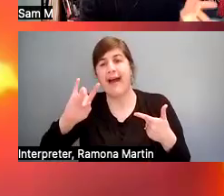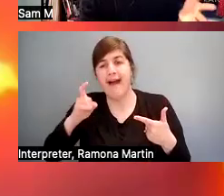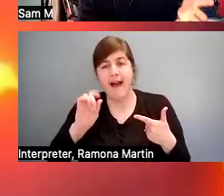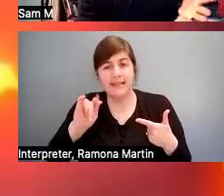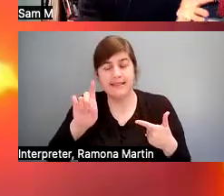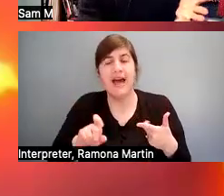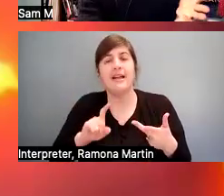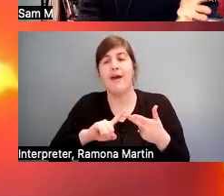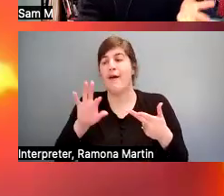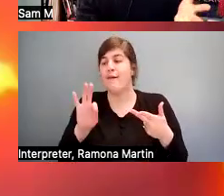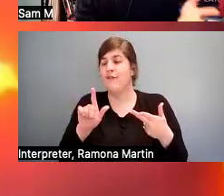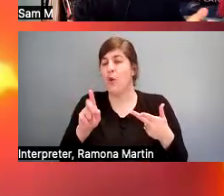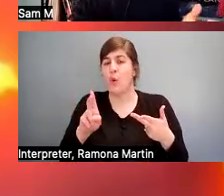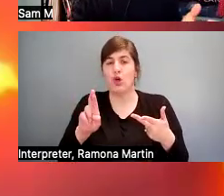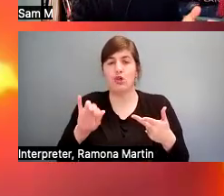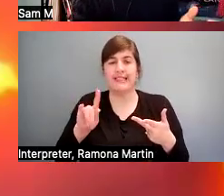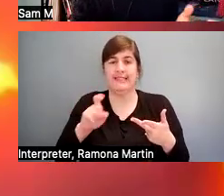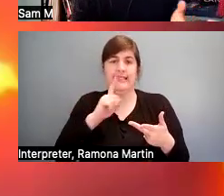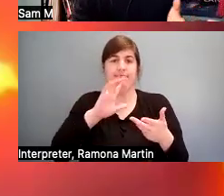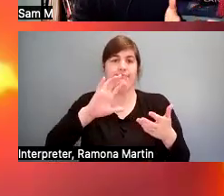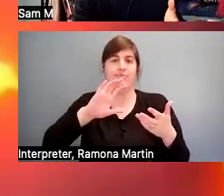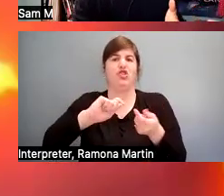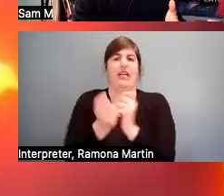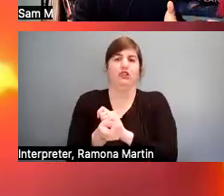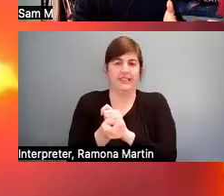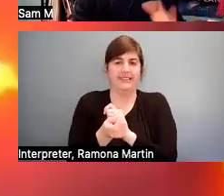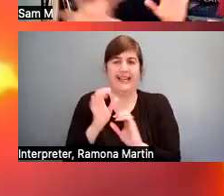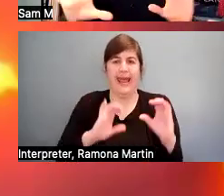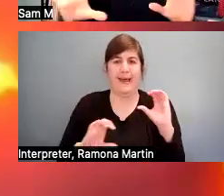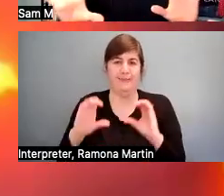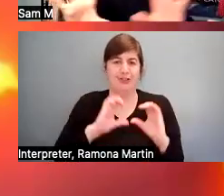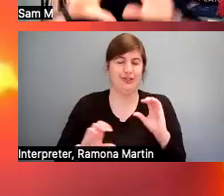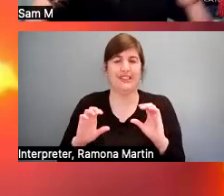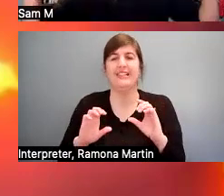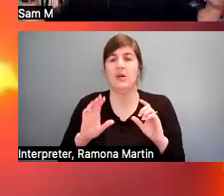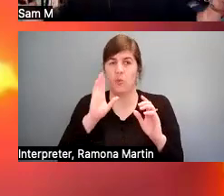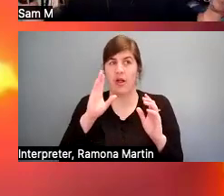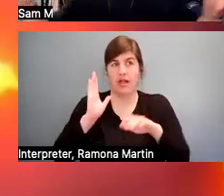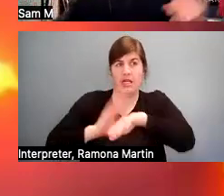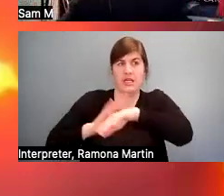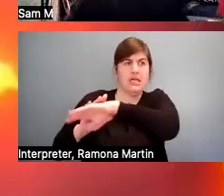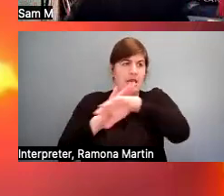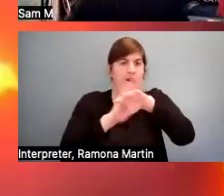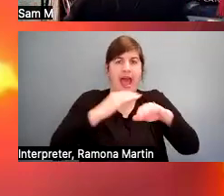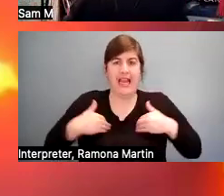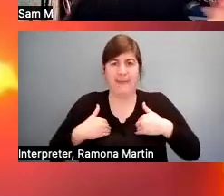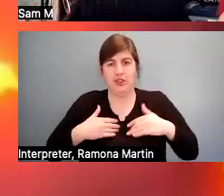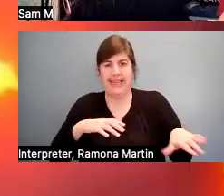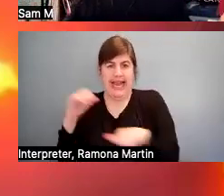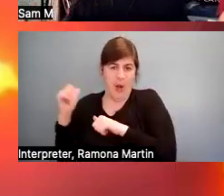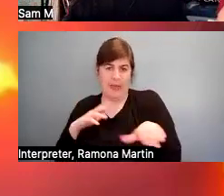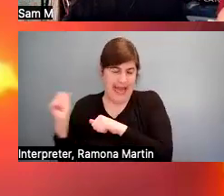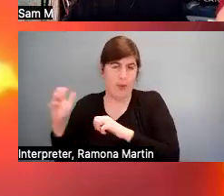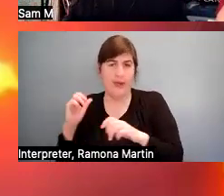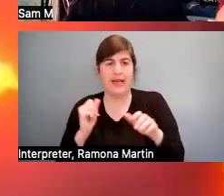So it messes with the chemistry, and that's going to tell animals to get out. As Right. well as heat, you